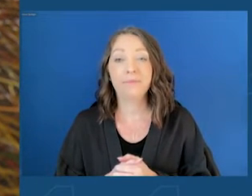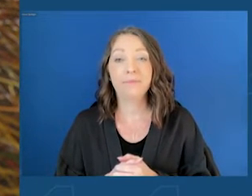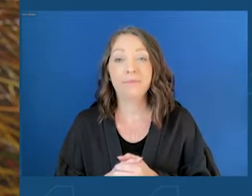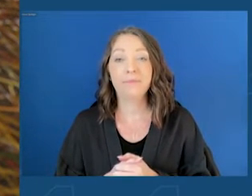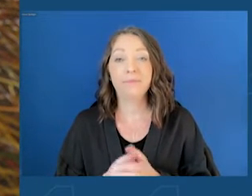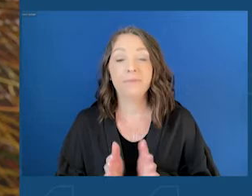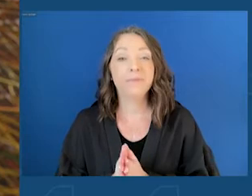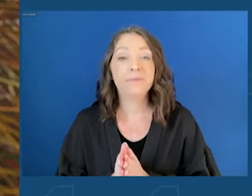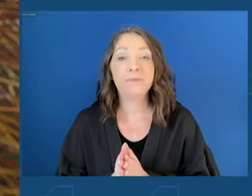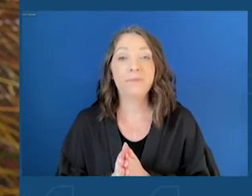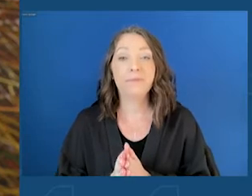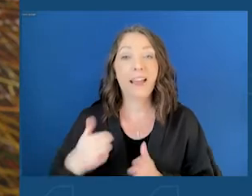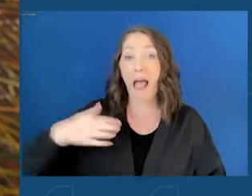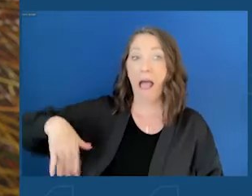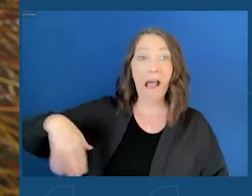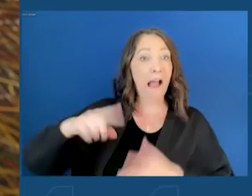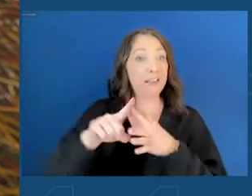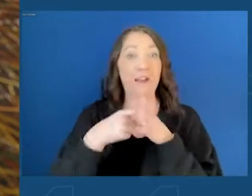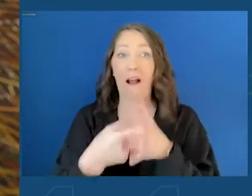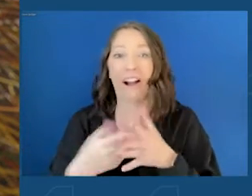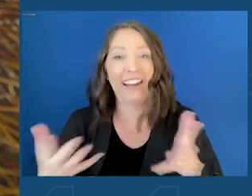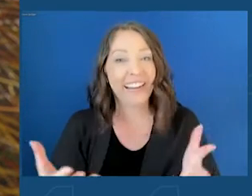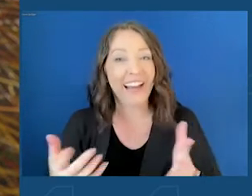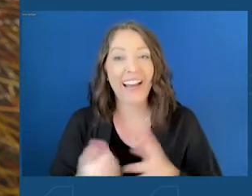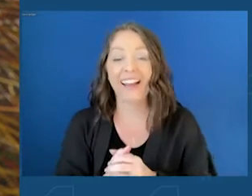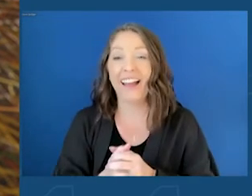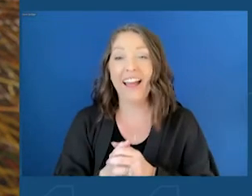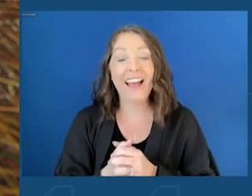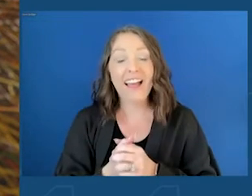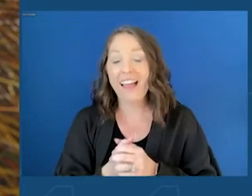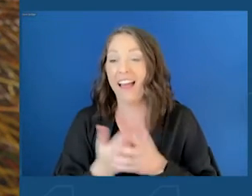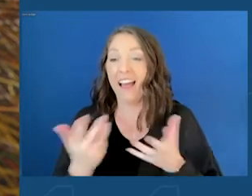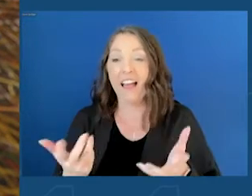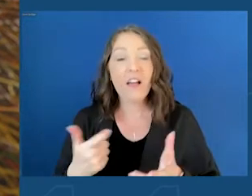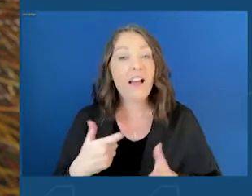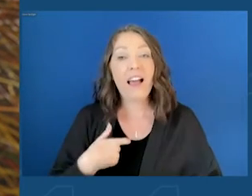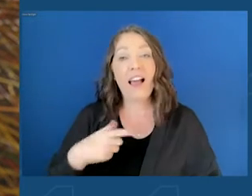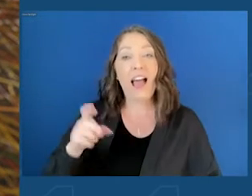I haven't even started, and I